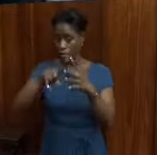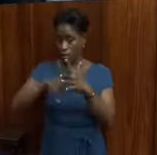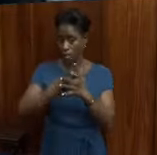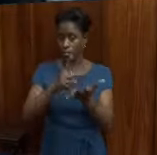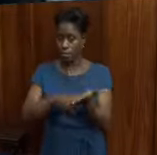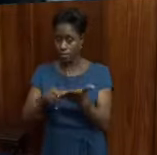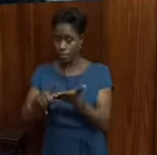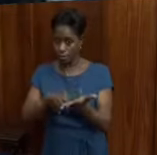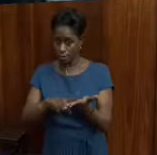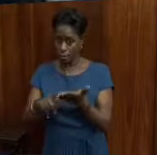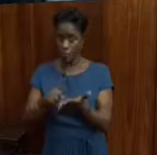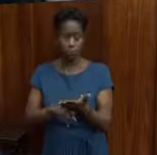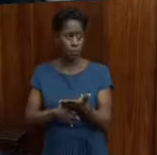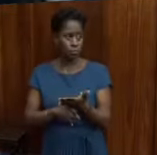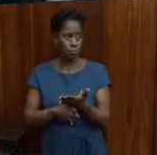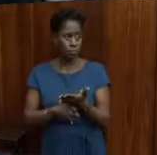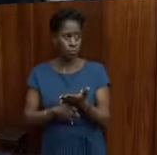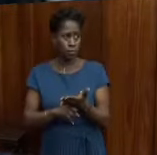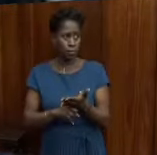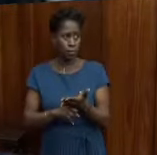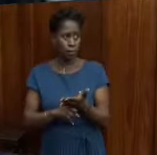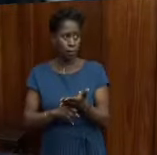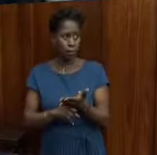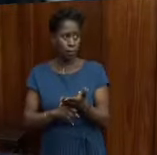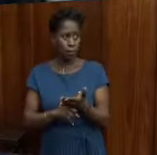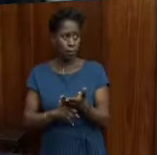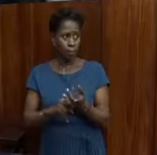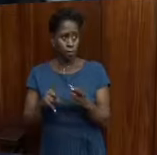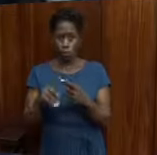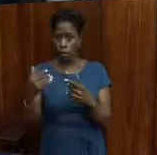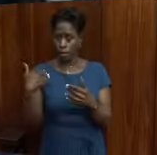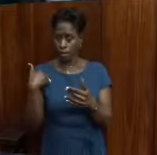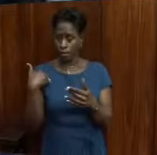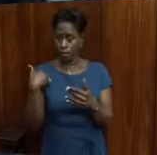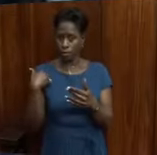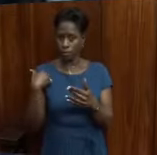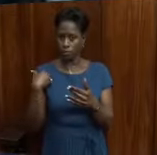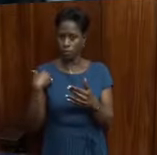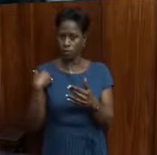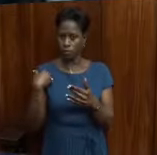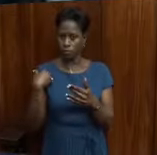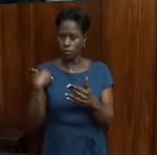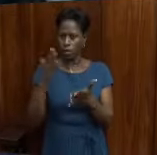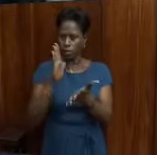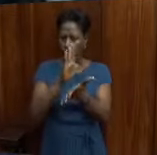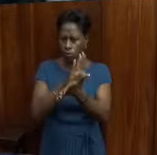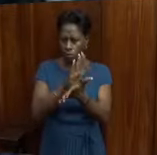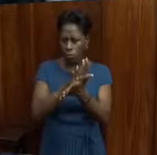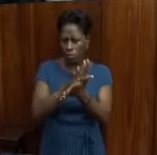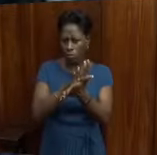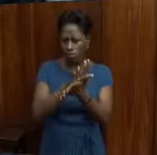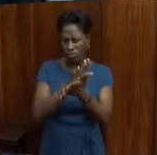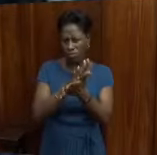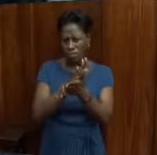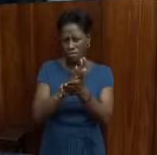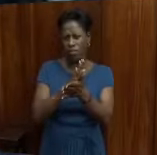prominent St. Lucian academics towards establishing a National Academy of Science, Technology, and